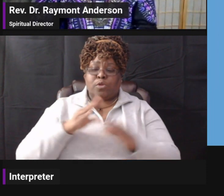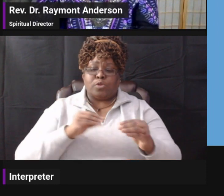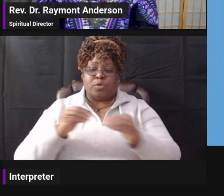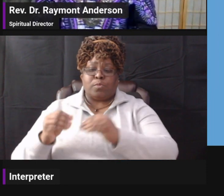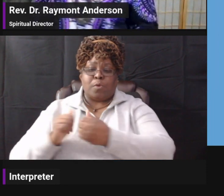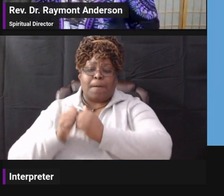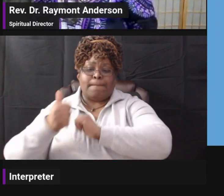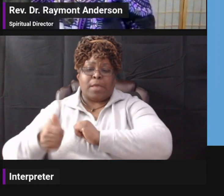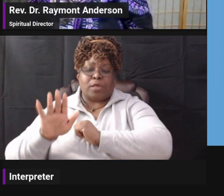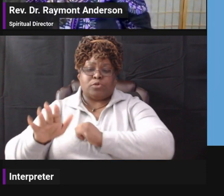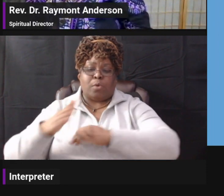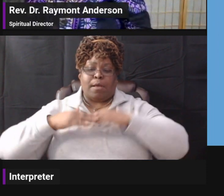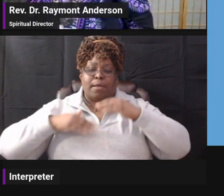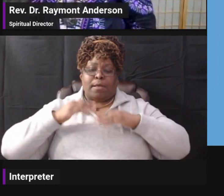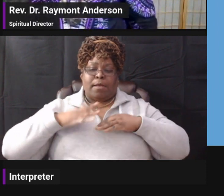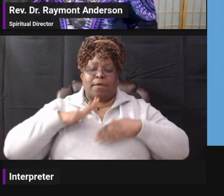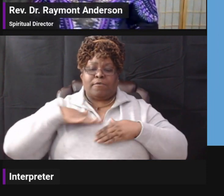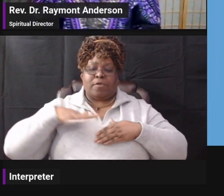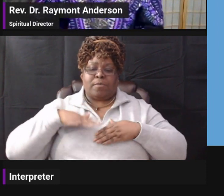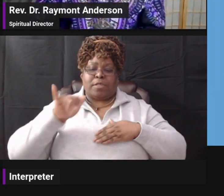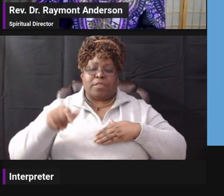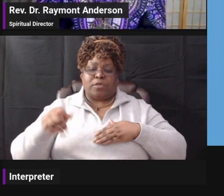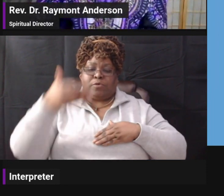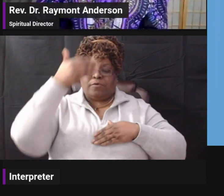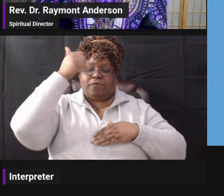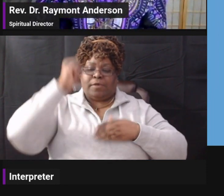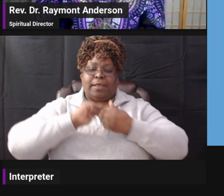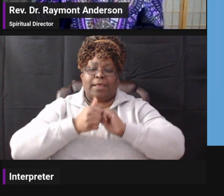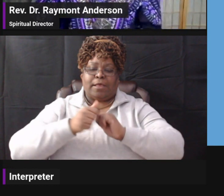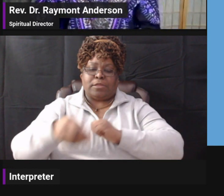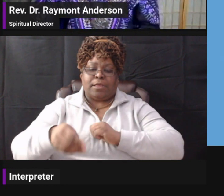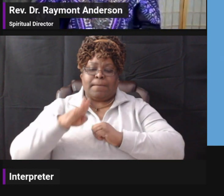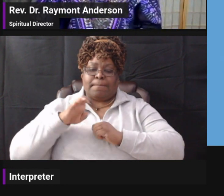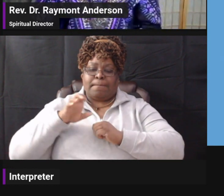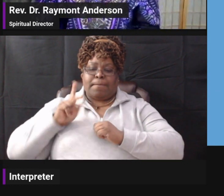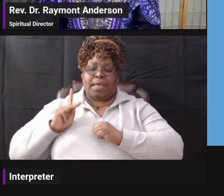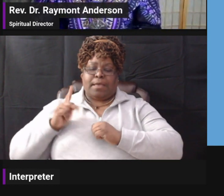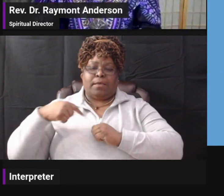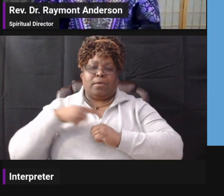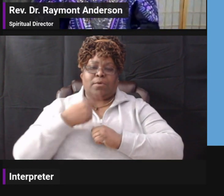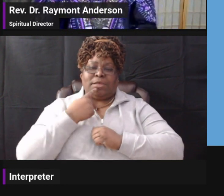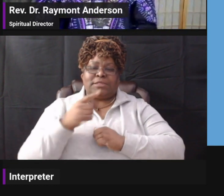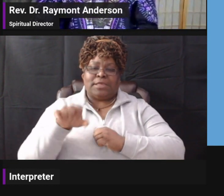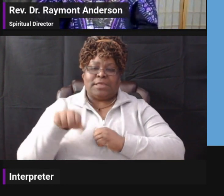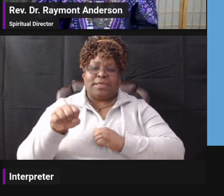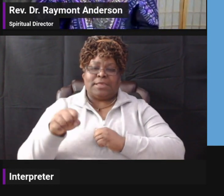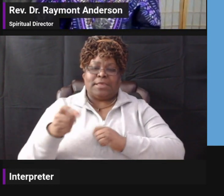So are you willing to step so far out of your comfort zone that you forget how to get back? We say